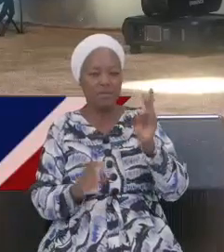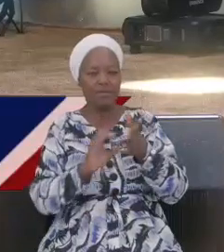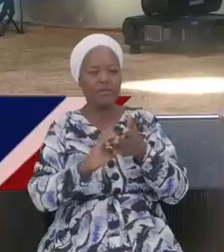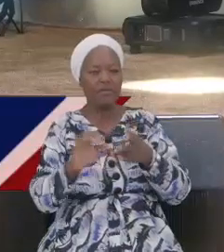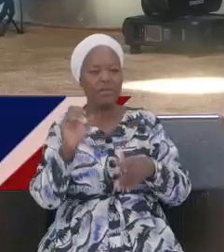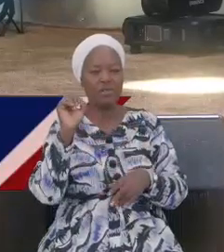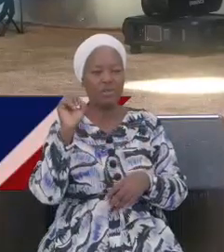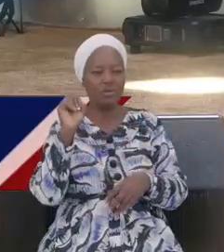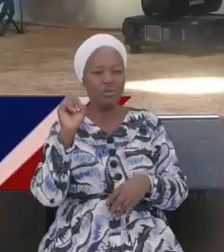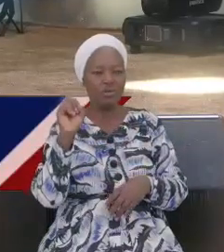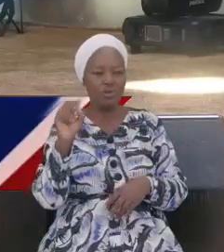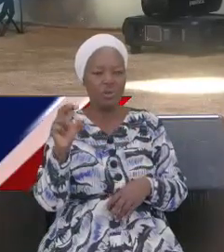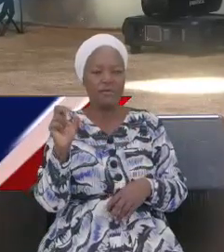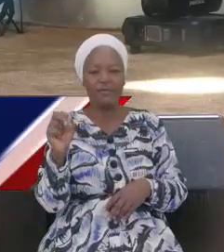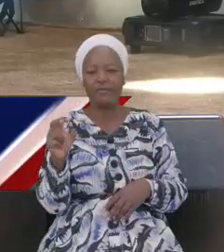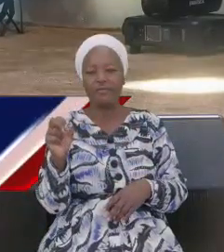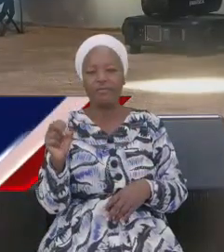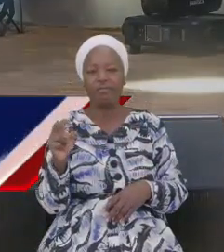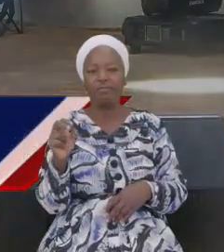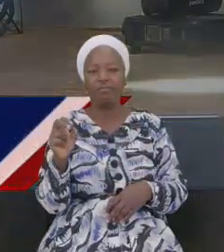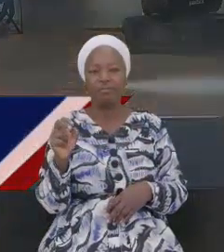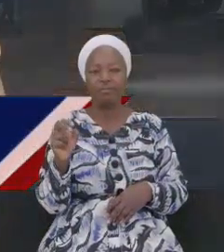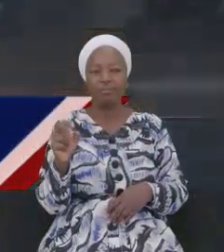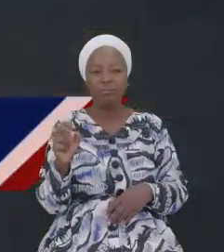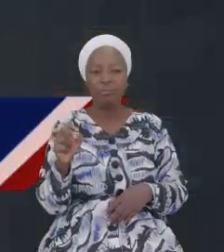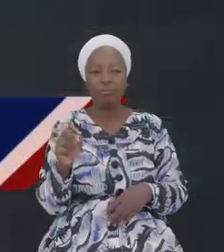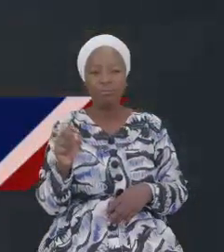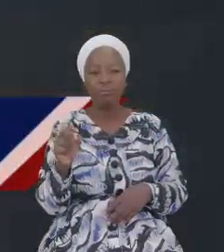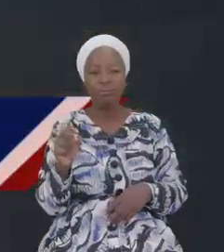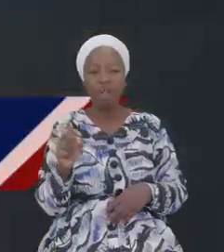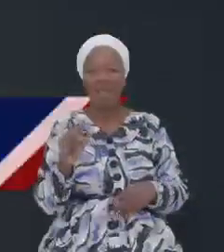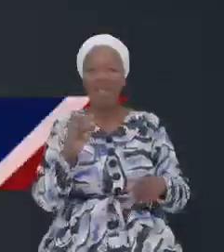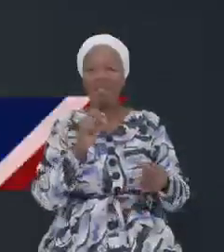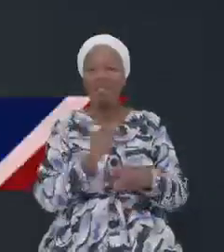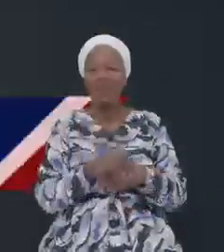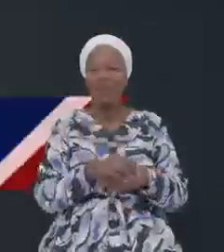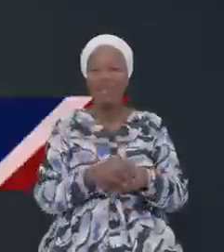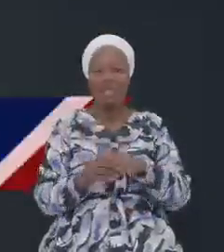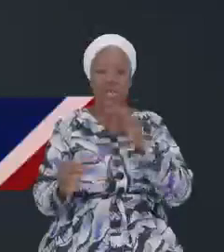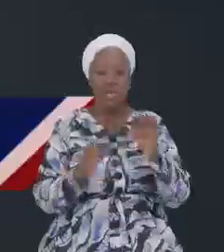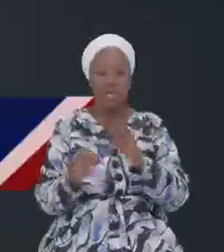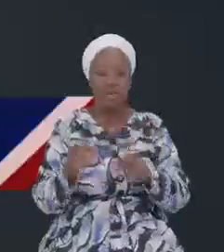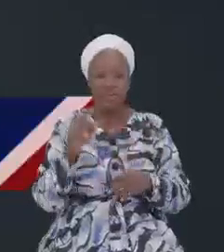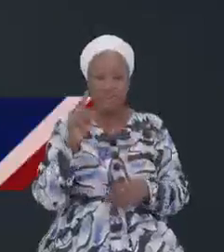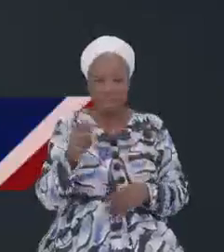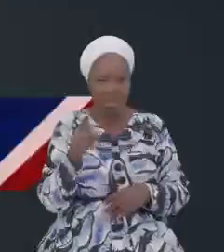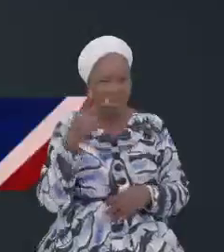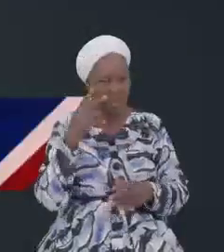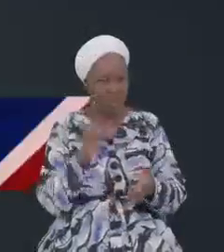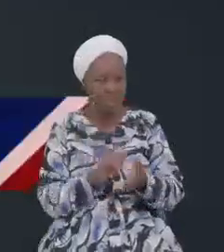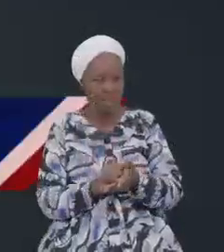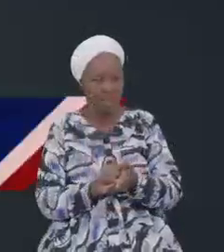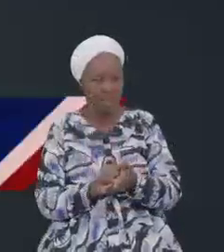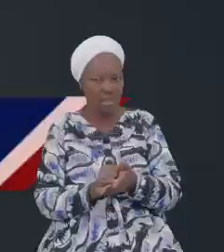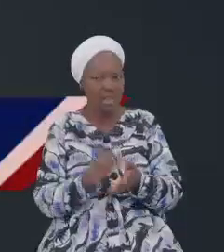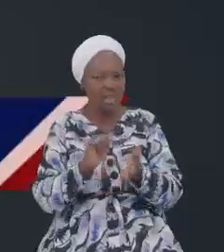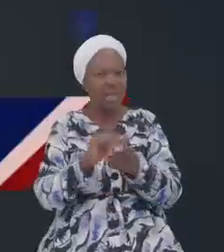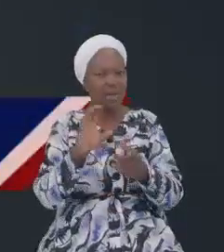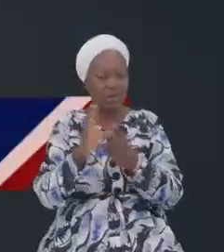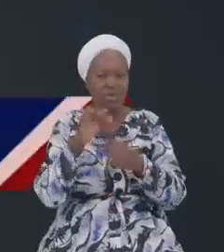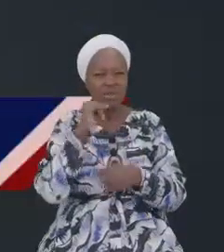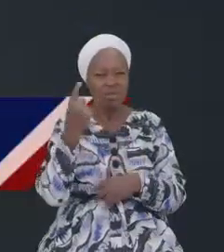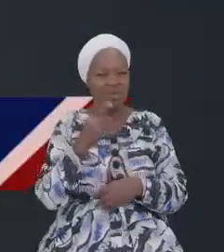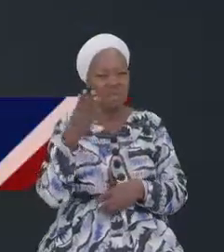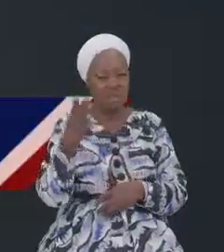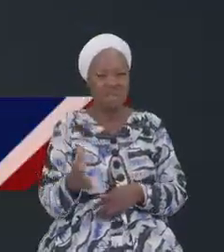at verse 12. If ye, look at that, if. The conditions are always there.